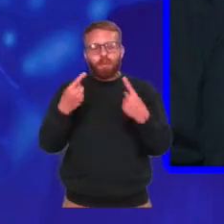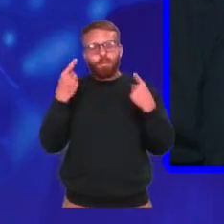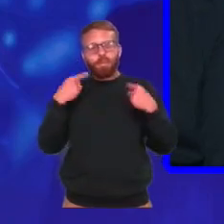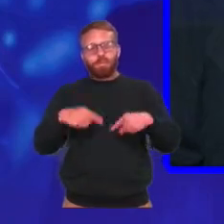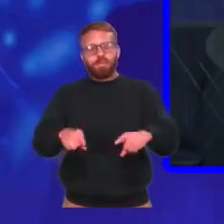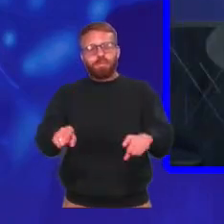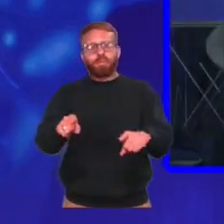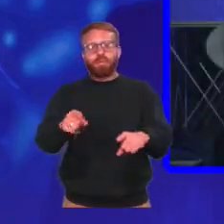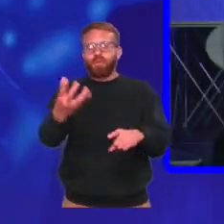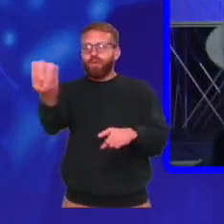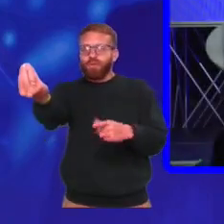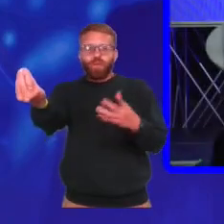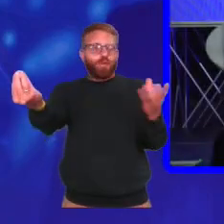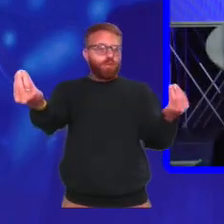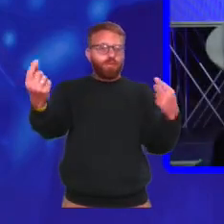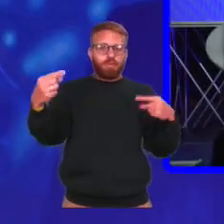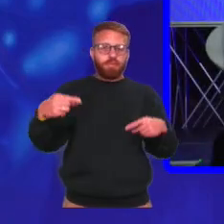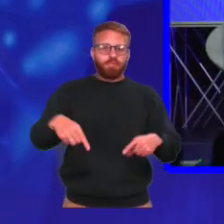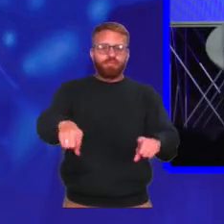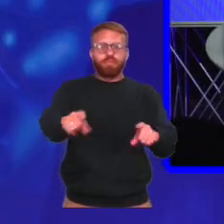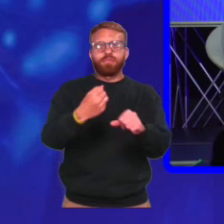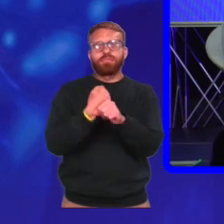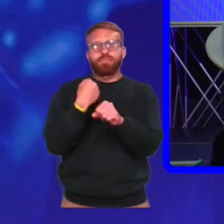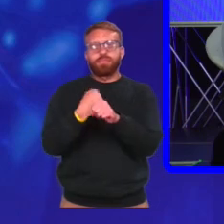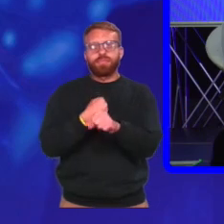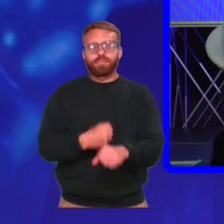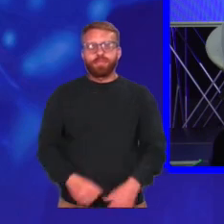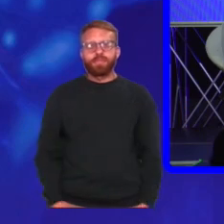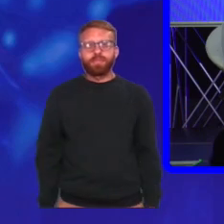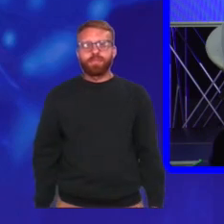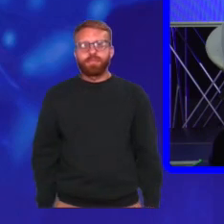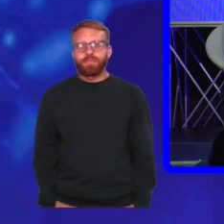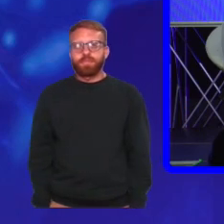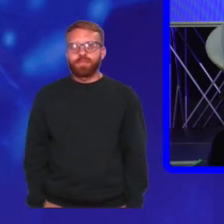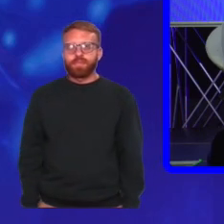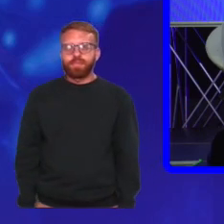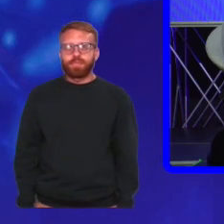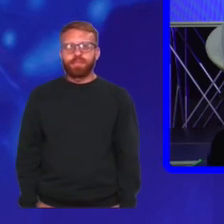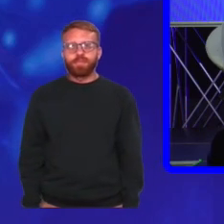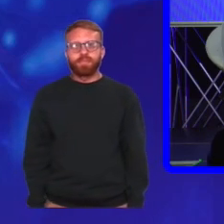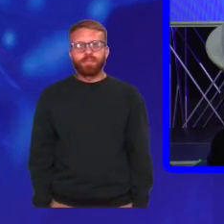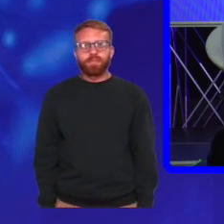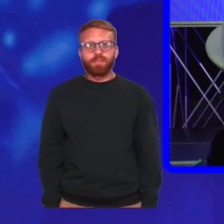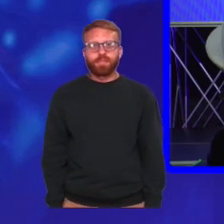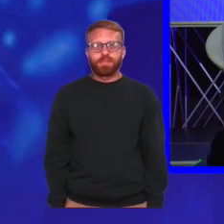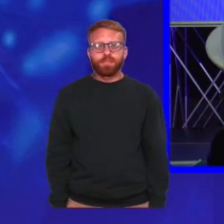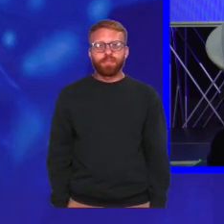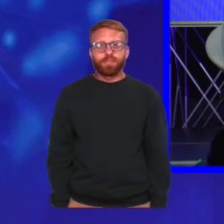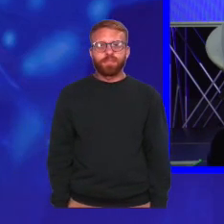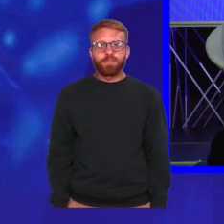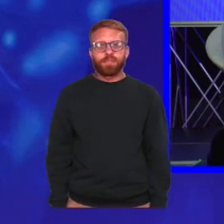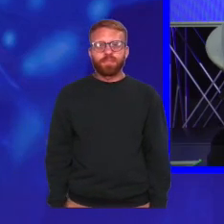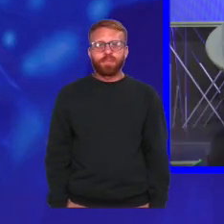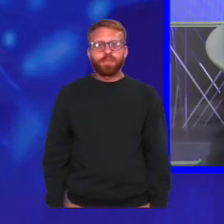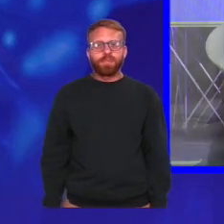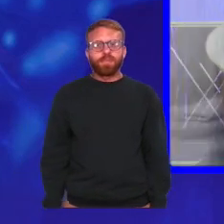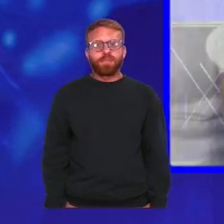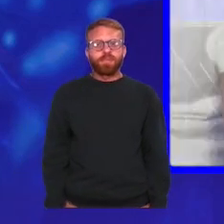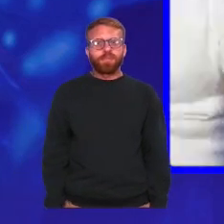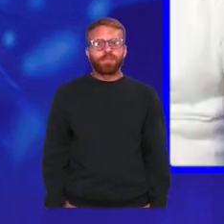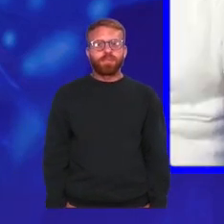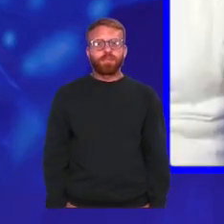work. Something to add? Good. Other point that I'm